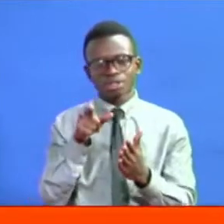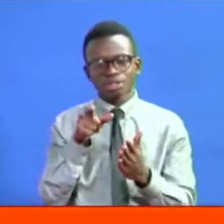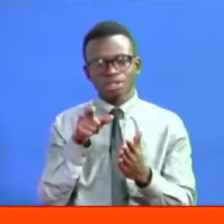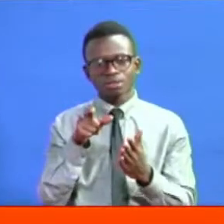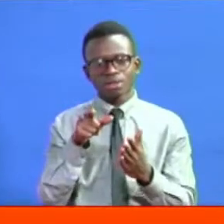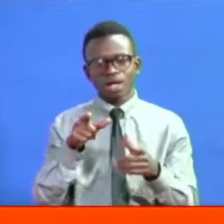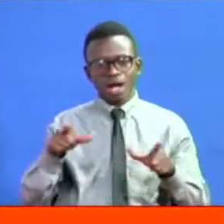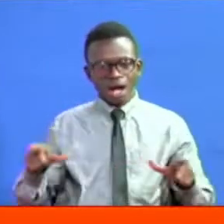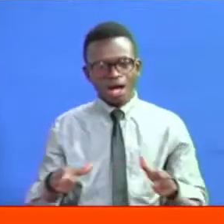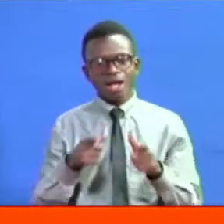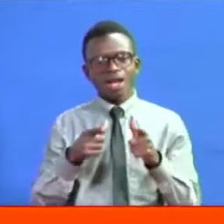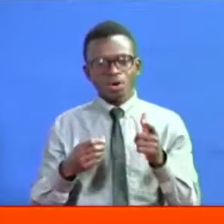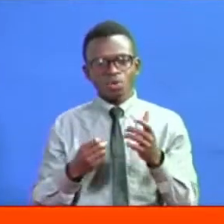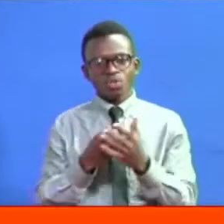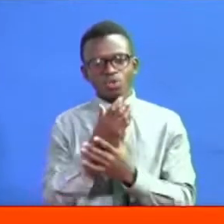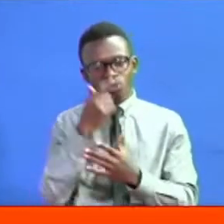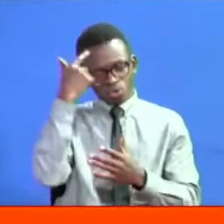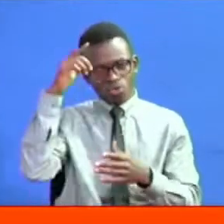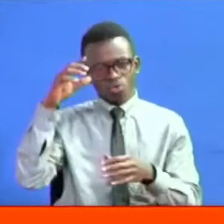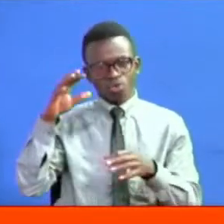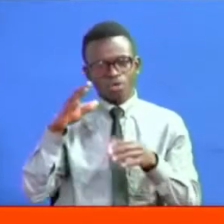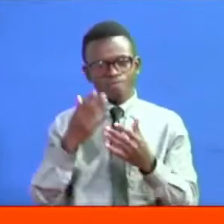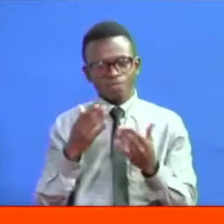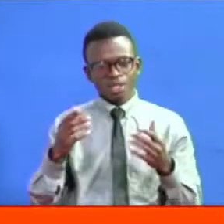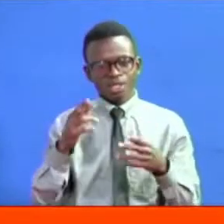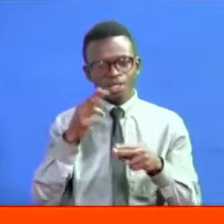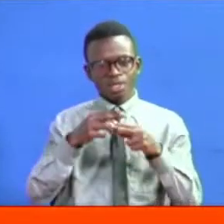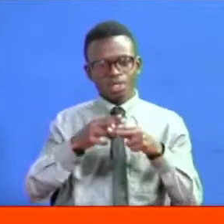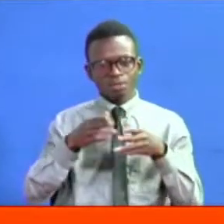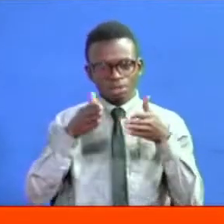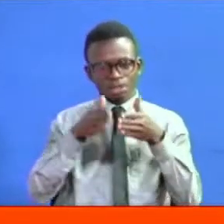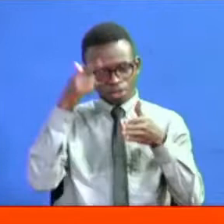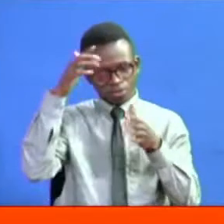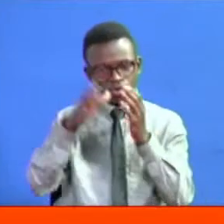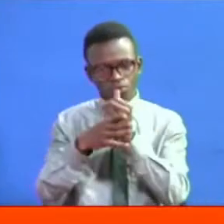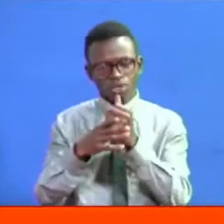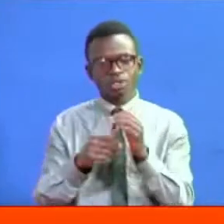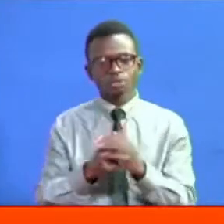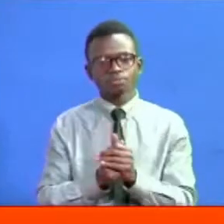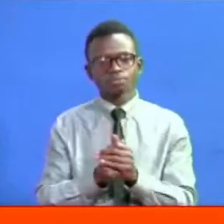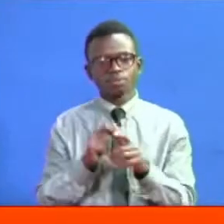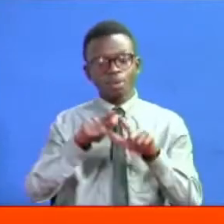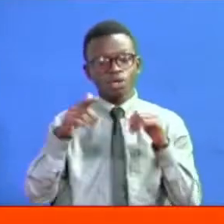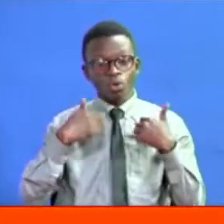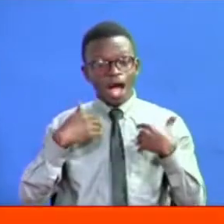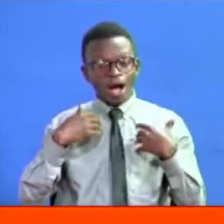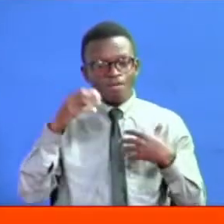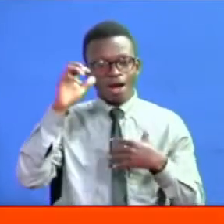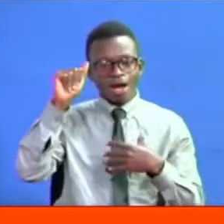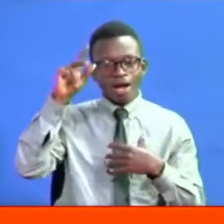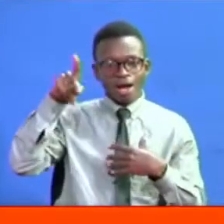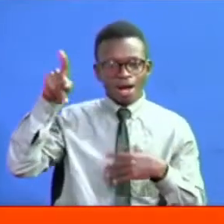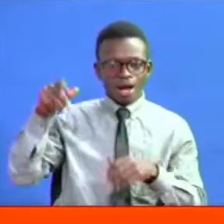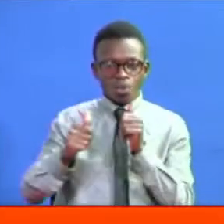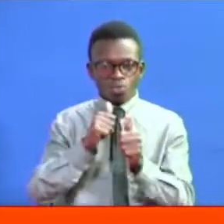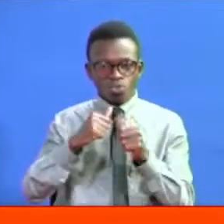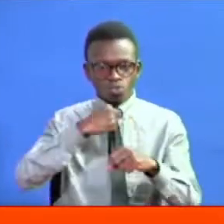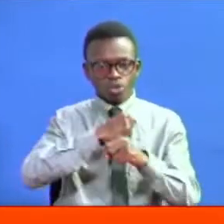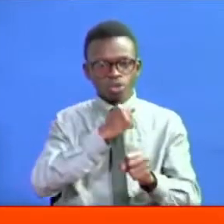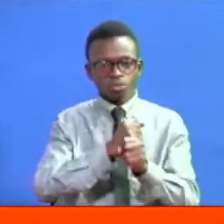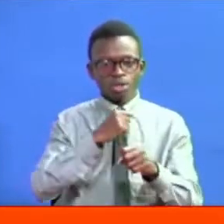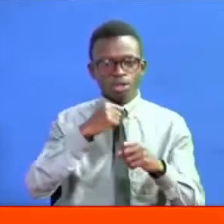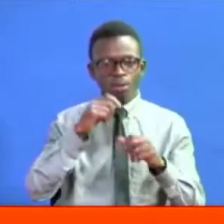vice, sex for fish. But in a bid to arrest these, an application has been developed to improve the marketing of